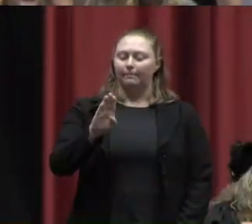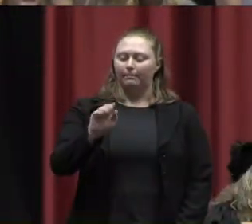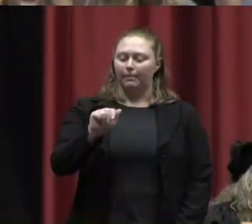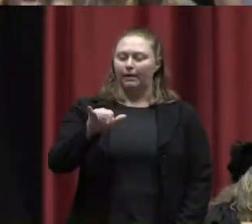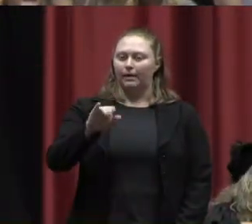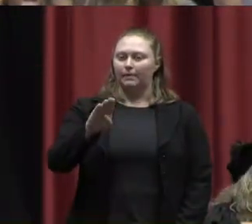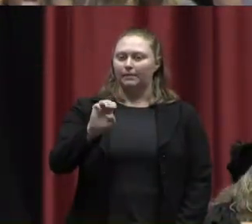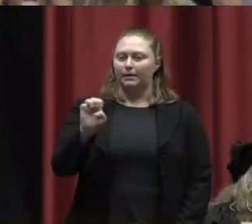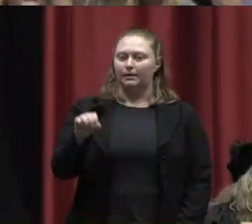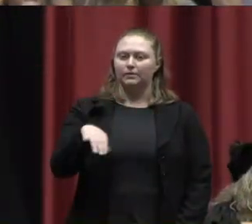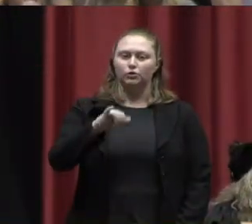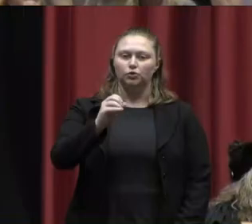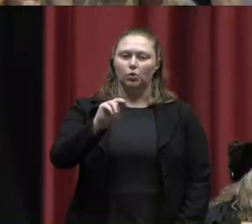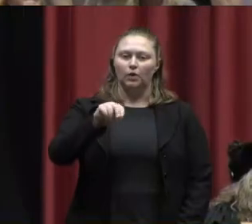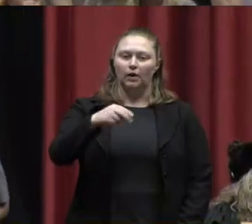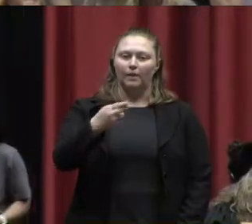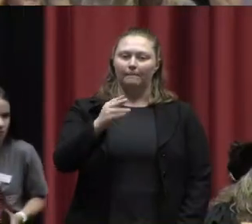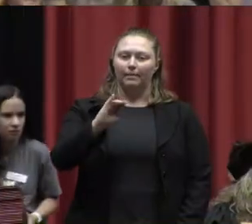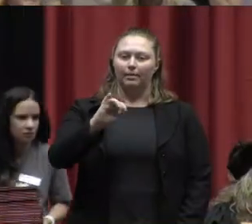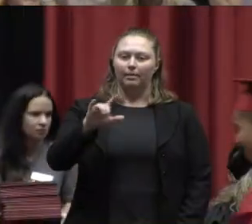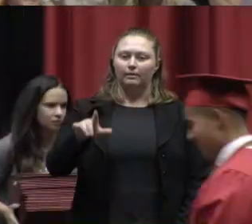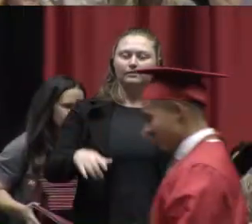Jonah Ball.